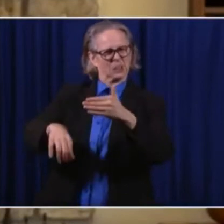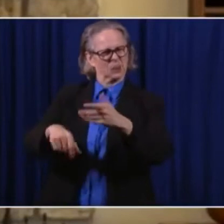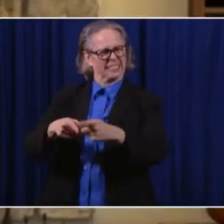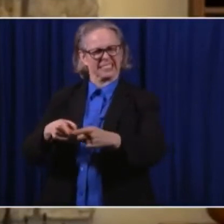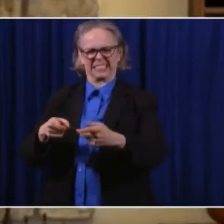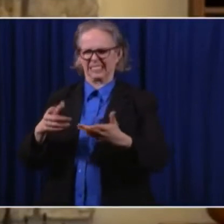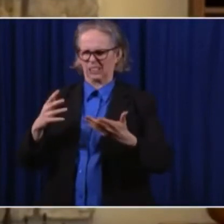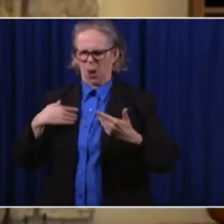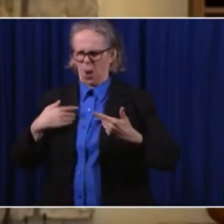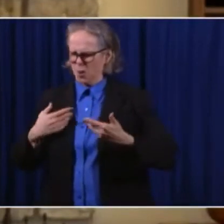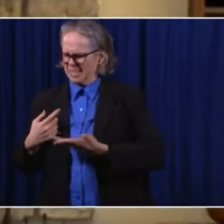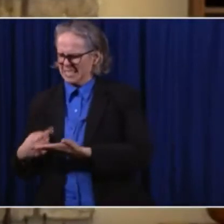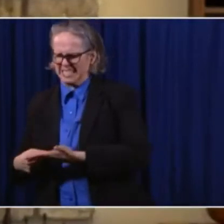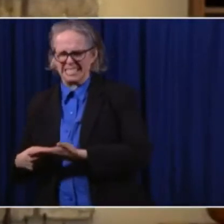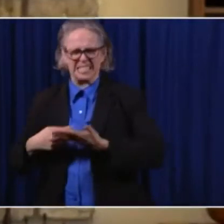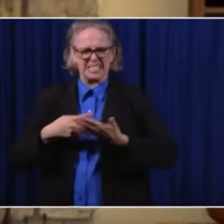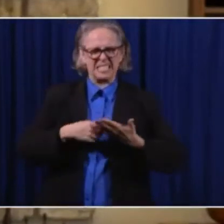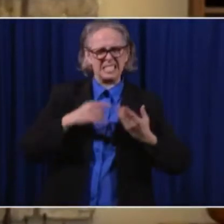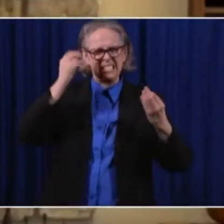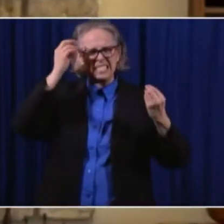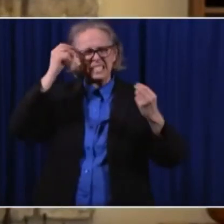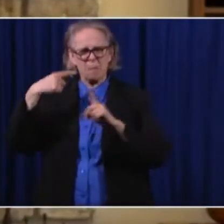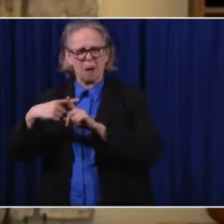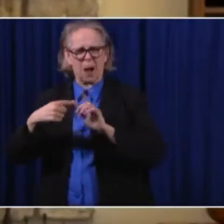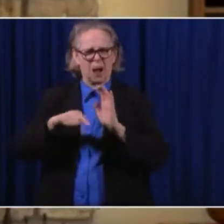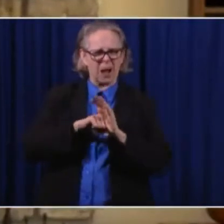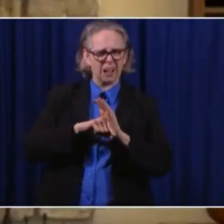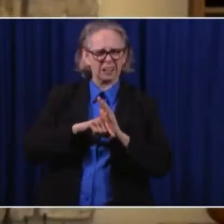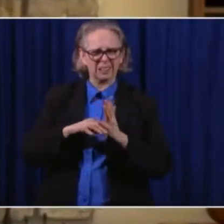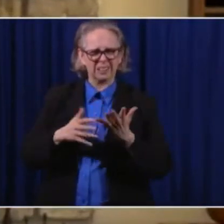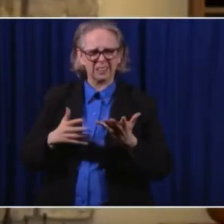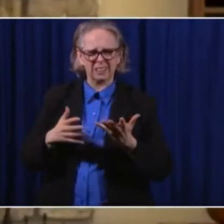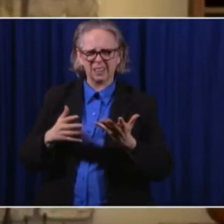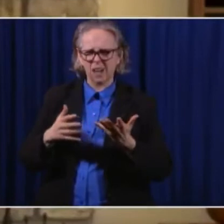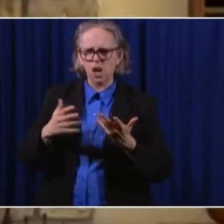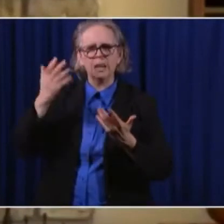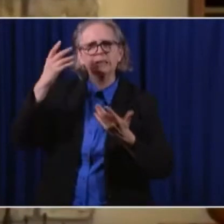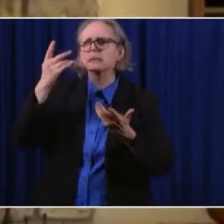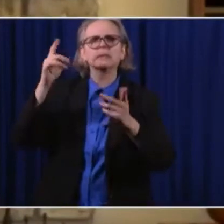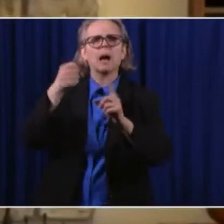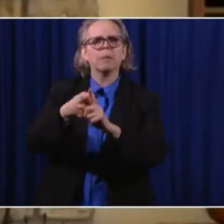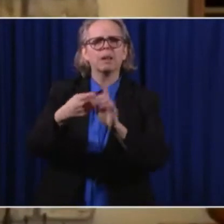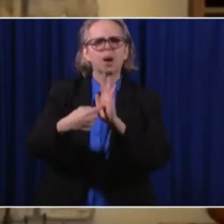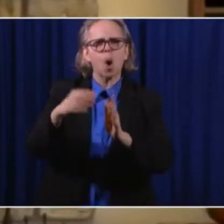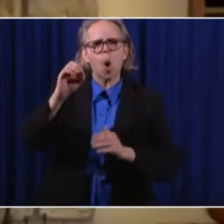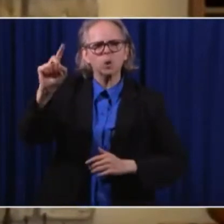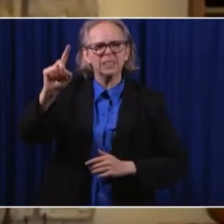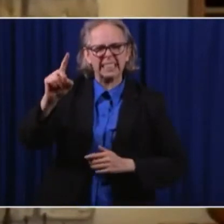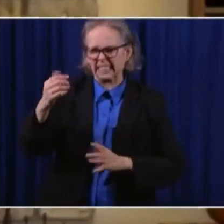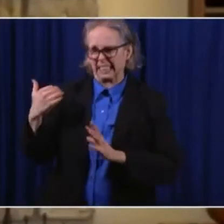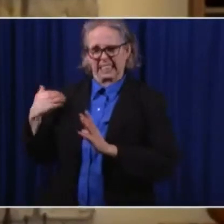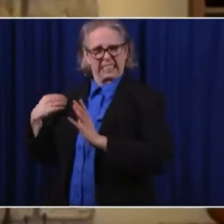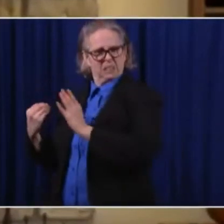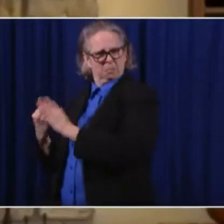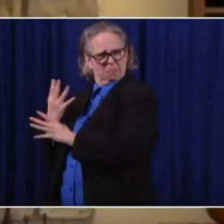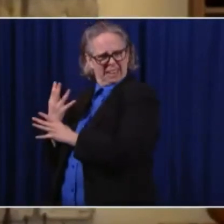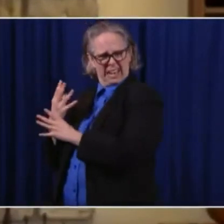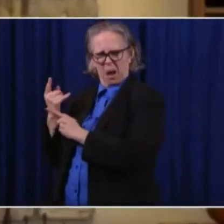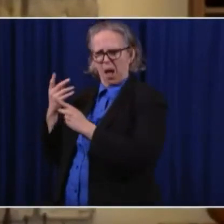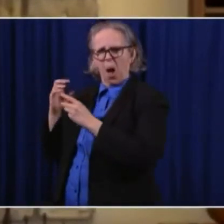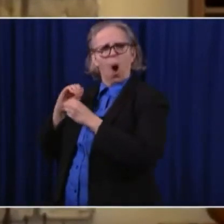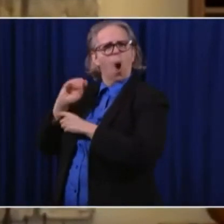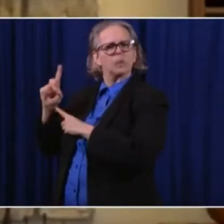at overdoses, deaths in the spring, they went up. Goes back to something that Lori was talking about, Director